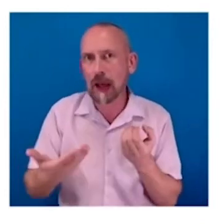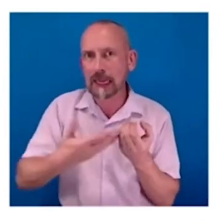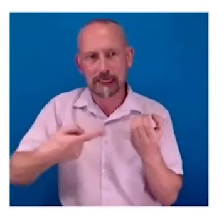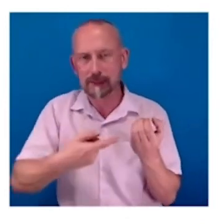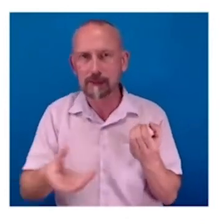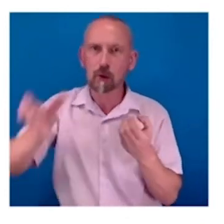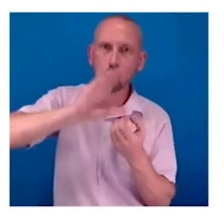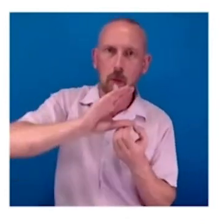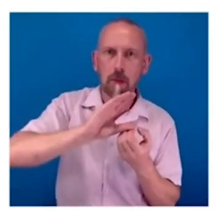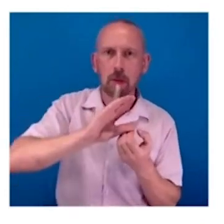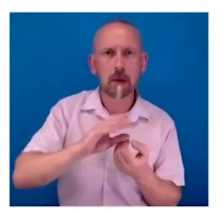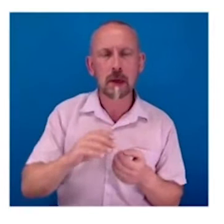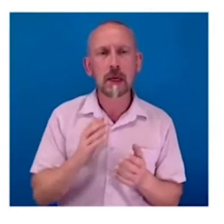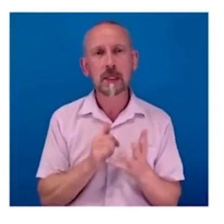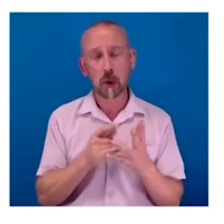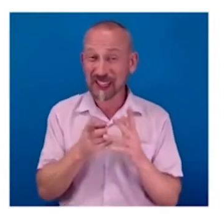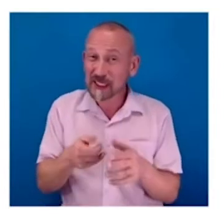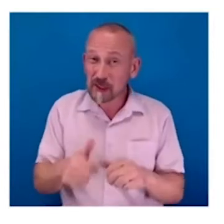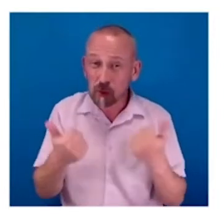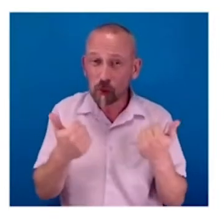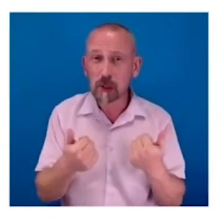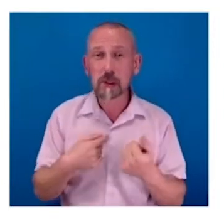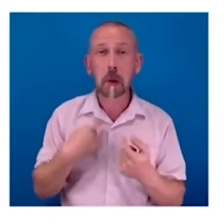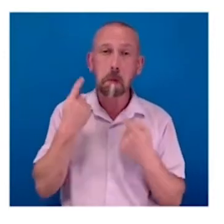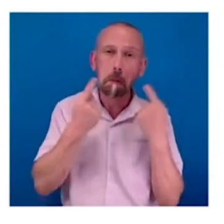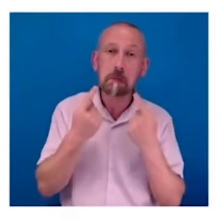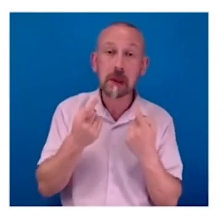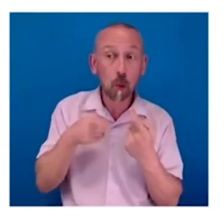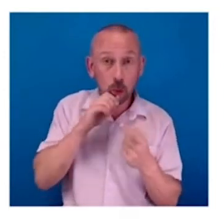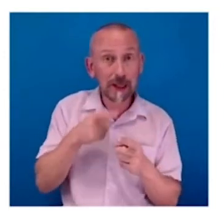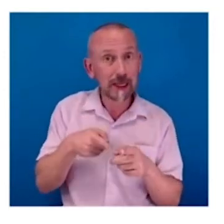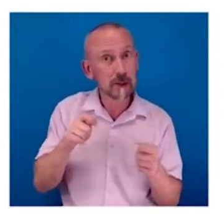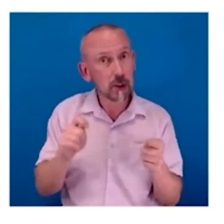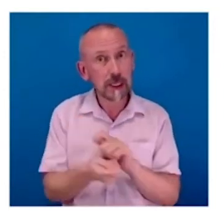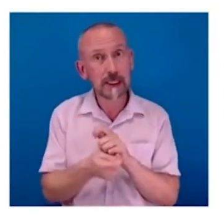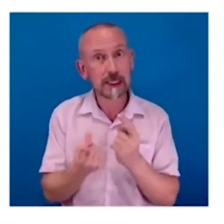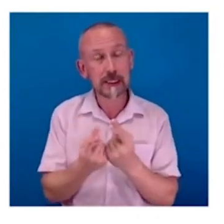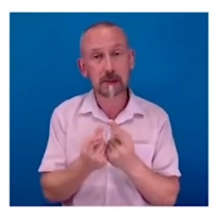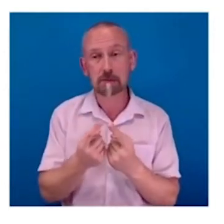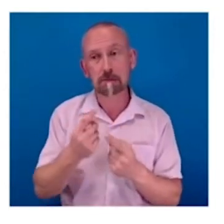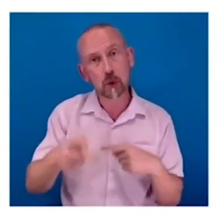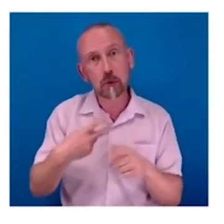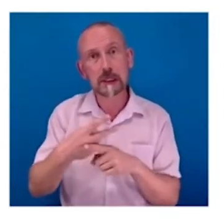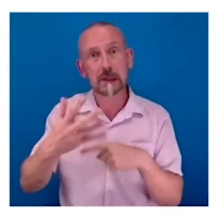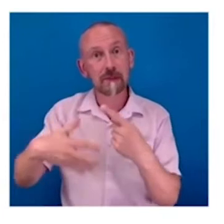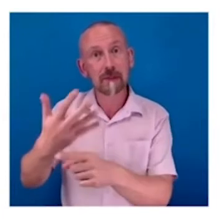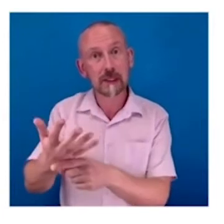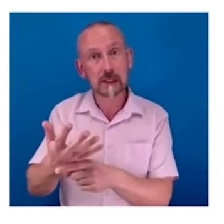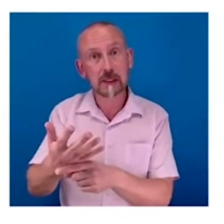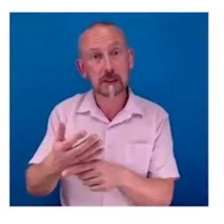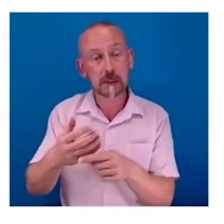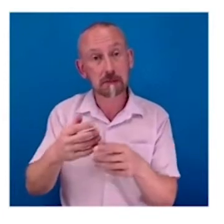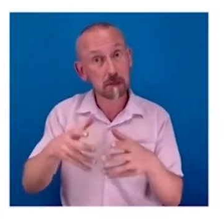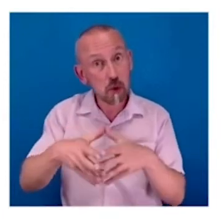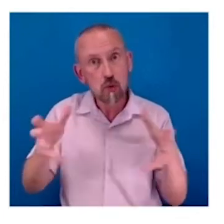it shift the needle so that in 2 years' time, 5 years' time, whatever, we see a huge difference? I also want to very quickly throw